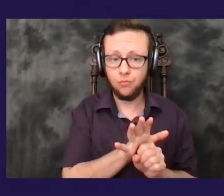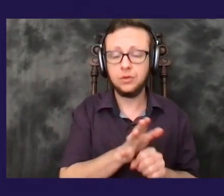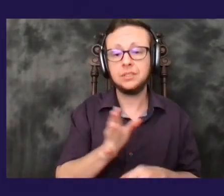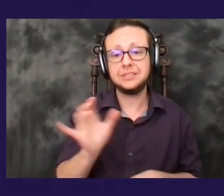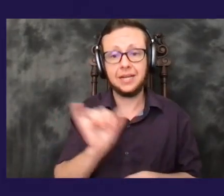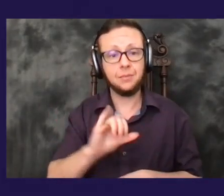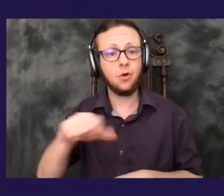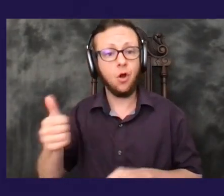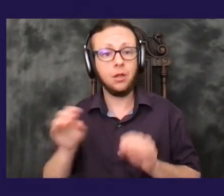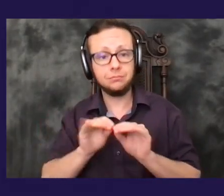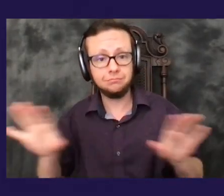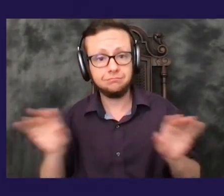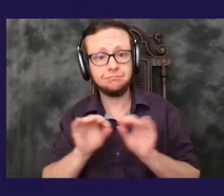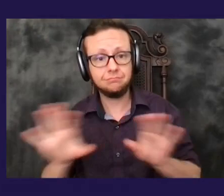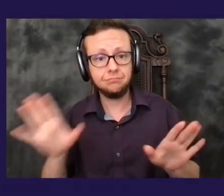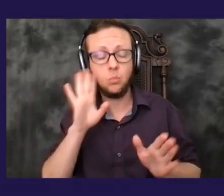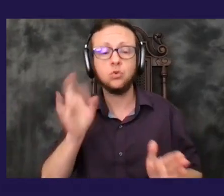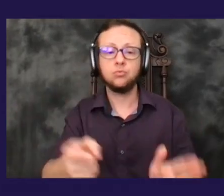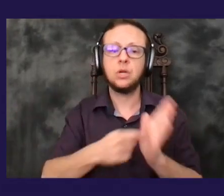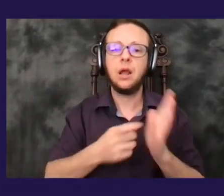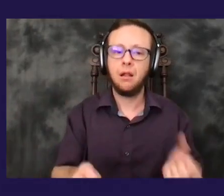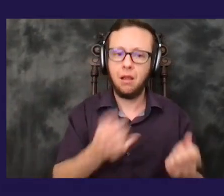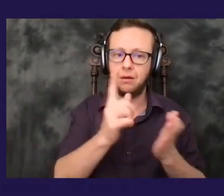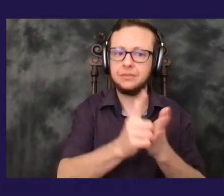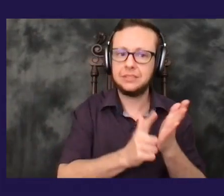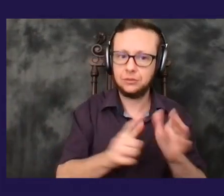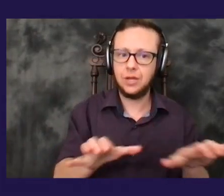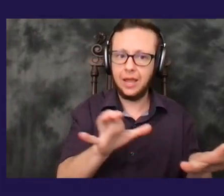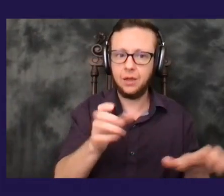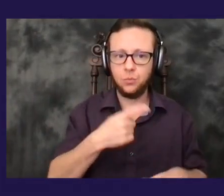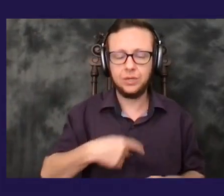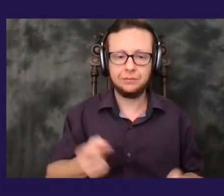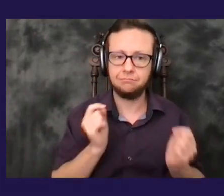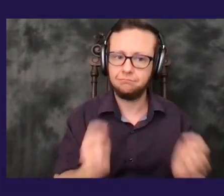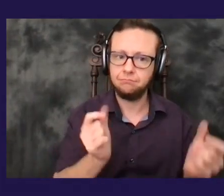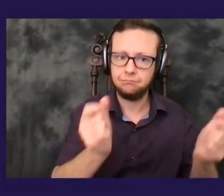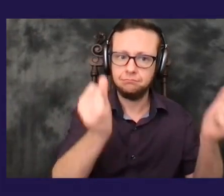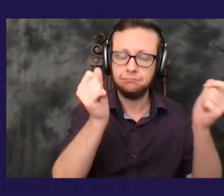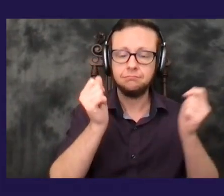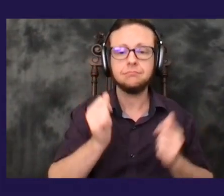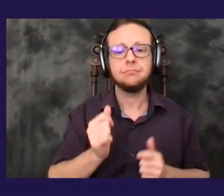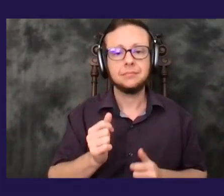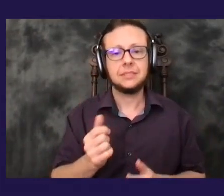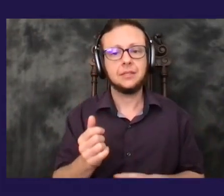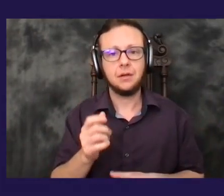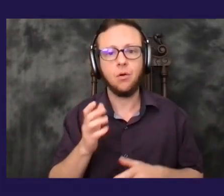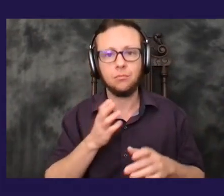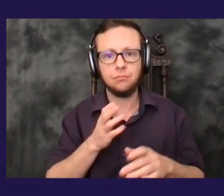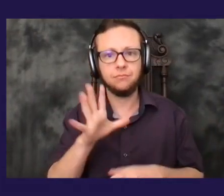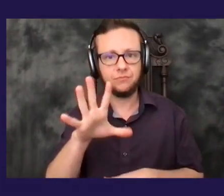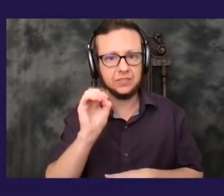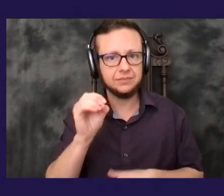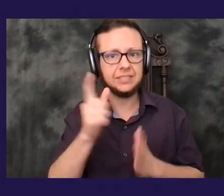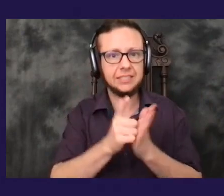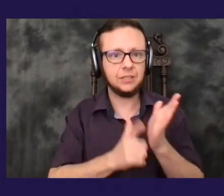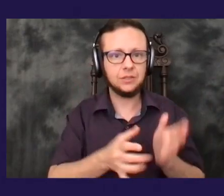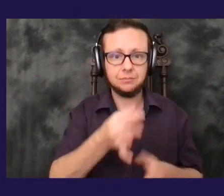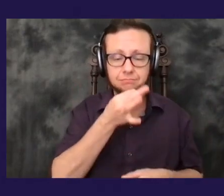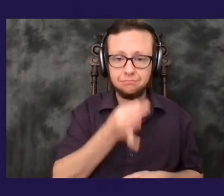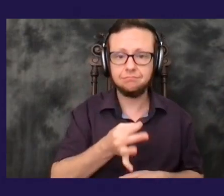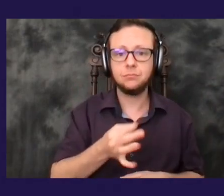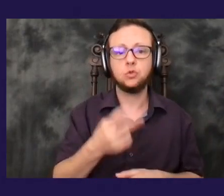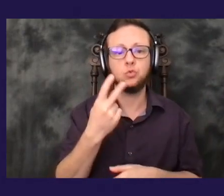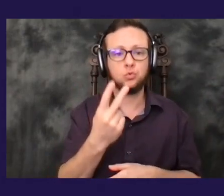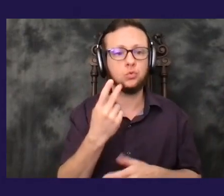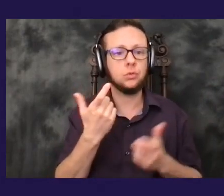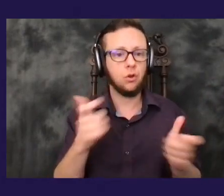lot of legal action. We rapidly mobilized some 50 legal experts to provide detailed guidance in 2 large reports published within